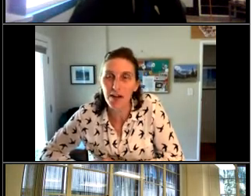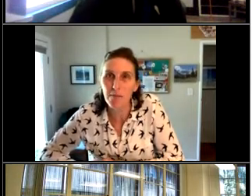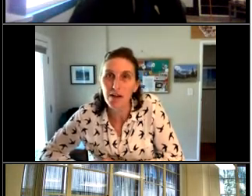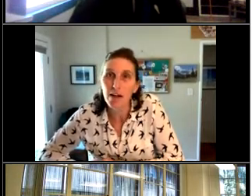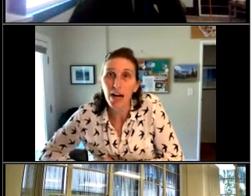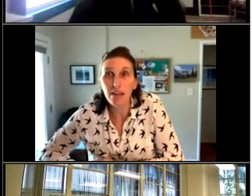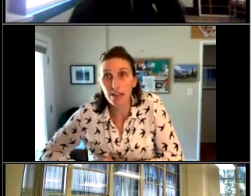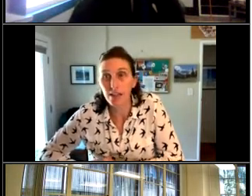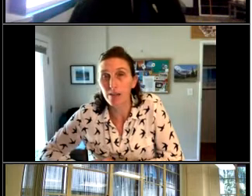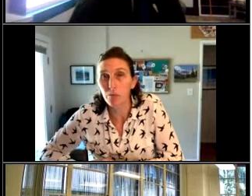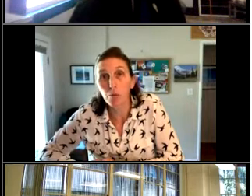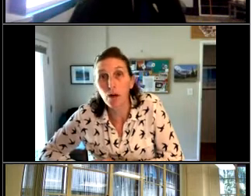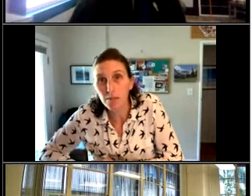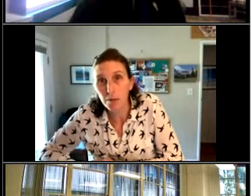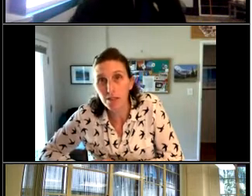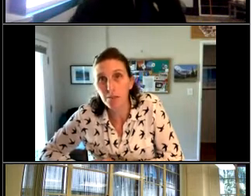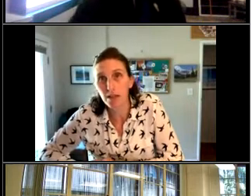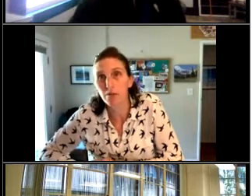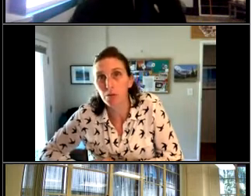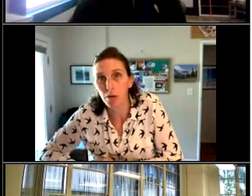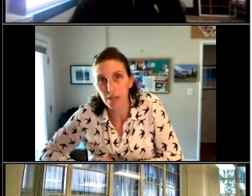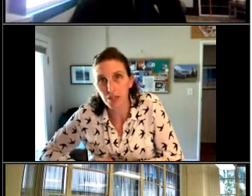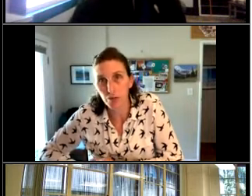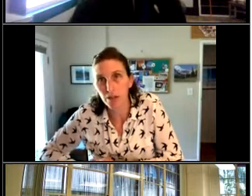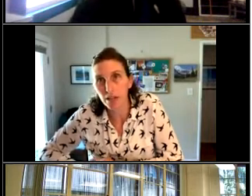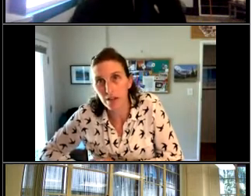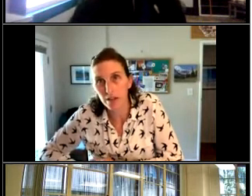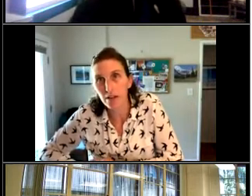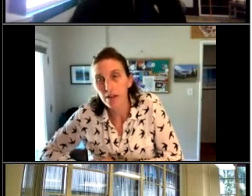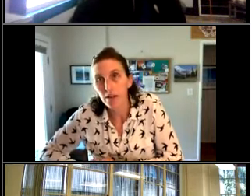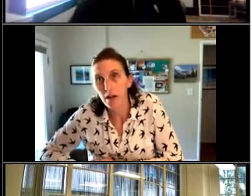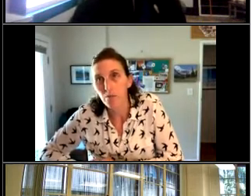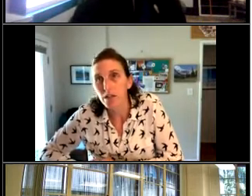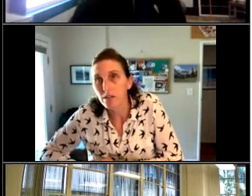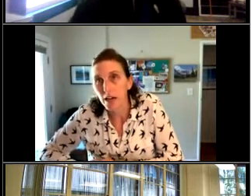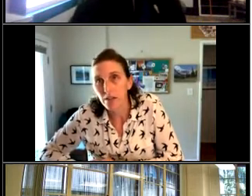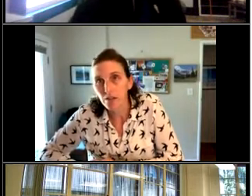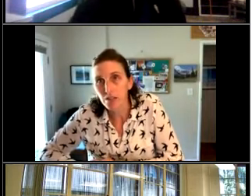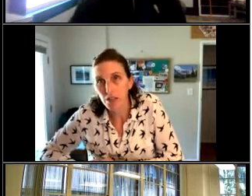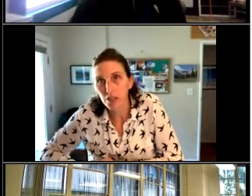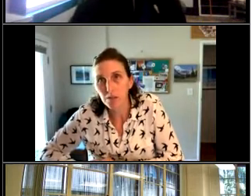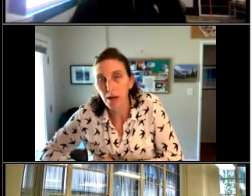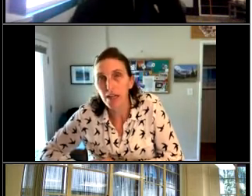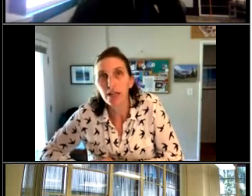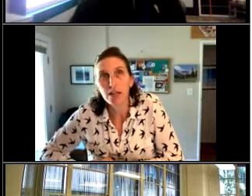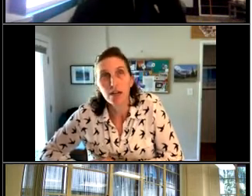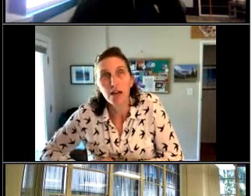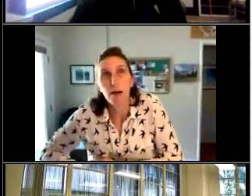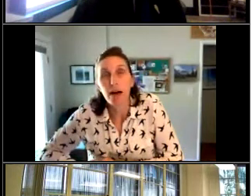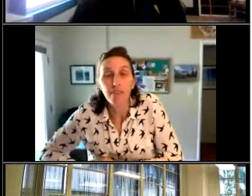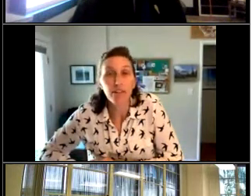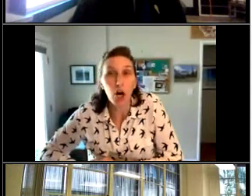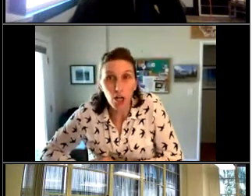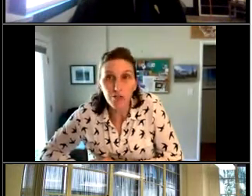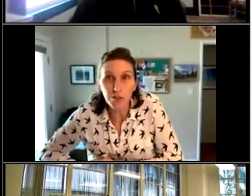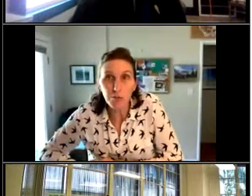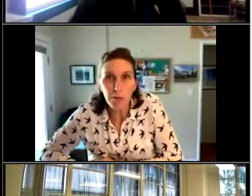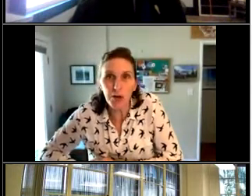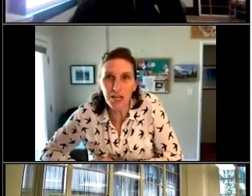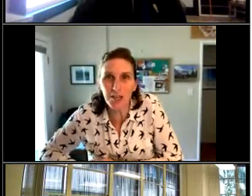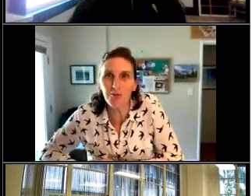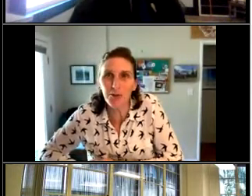of folks, I think, that we want to participate, that we want to make sure hear what is said in those sessions, but having